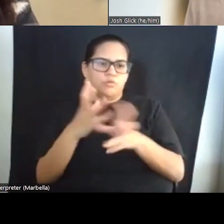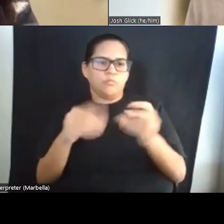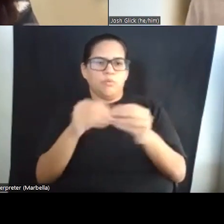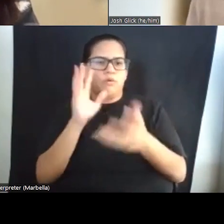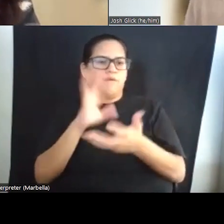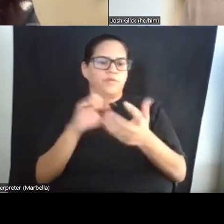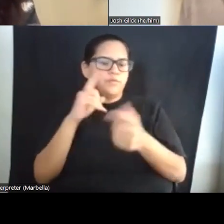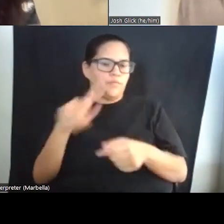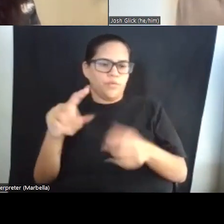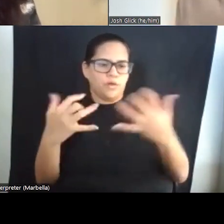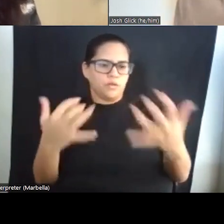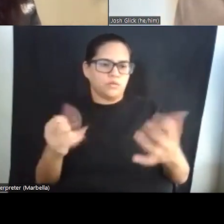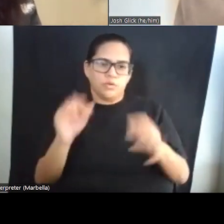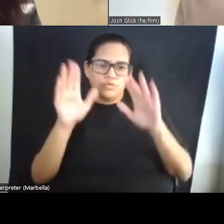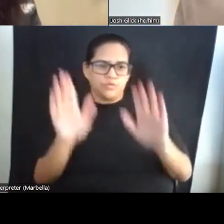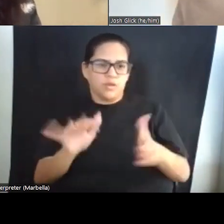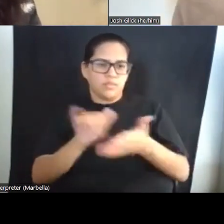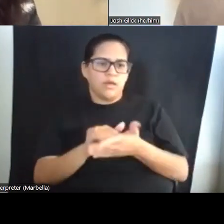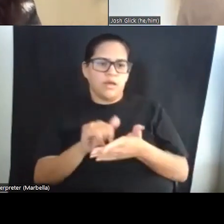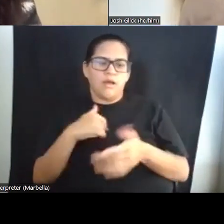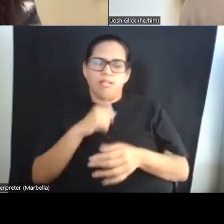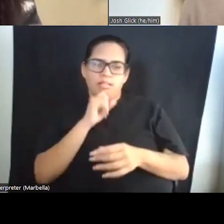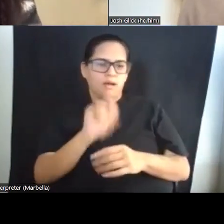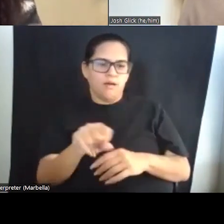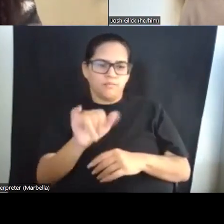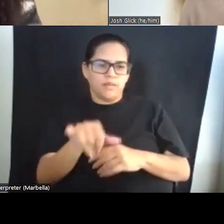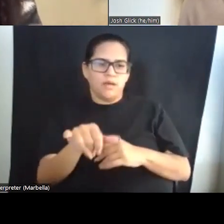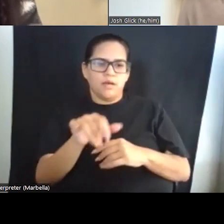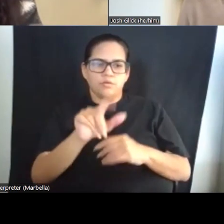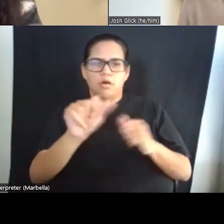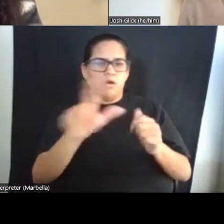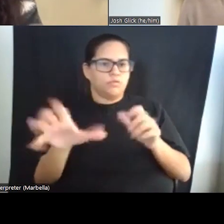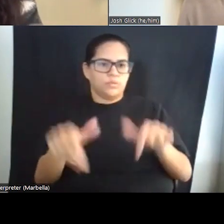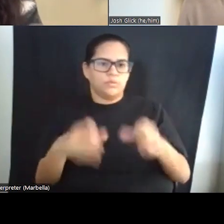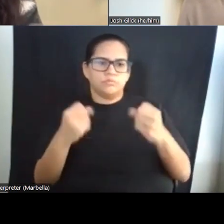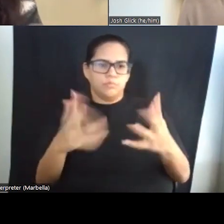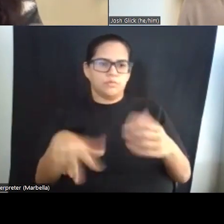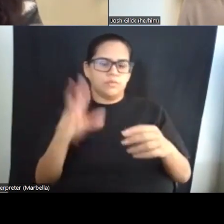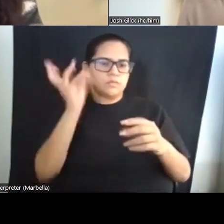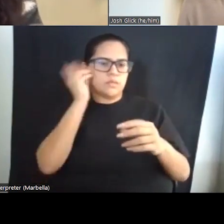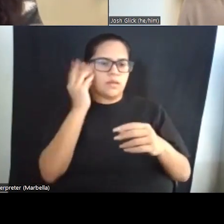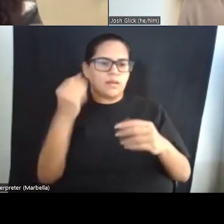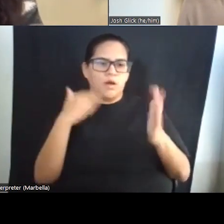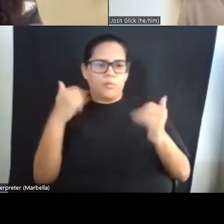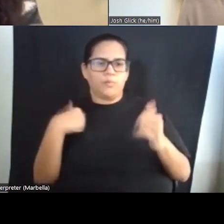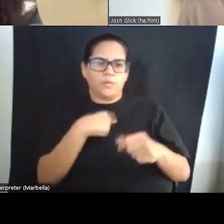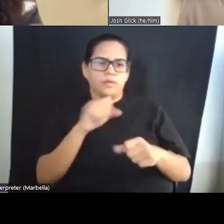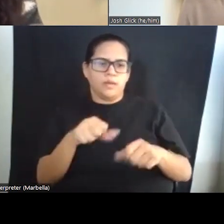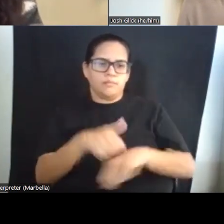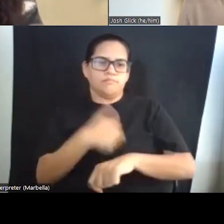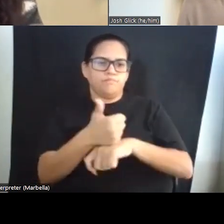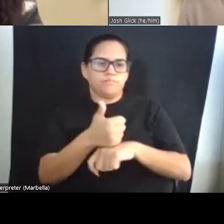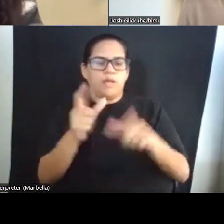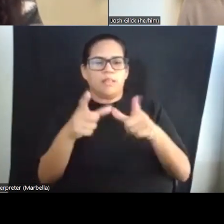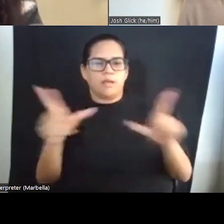for the audiences. So it's great that, you know, I love that you all are doing this, so much of this thinking, and I hope we can sort of establish a language